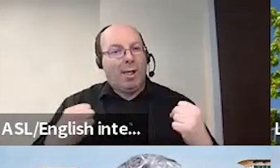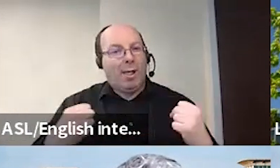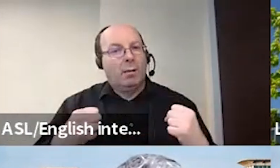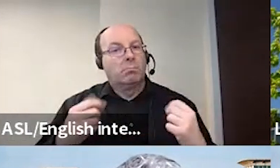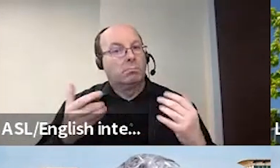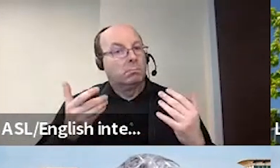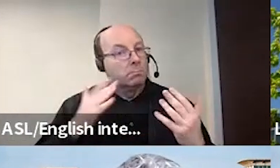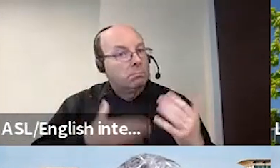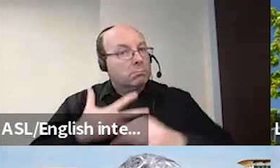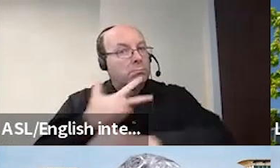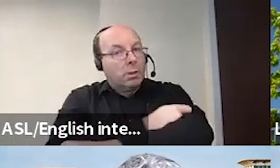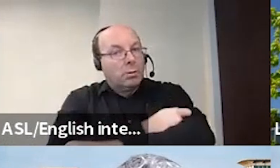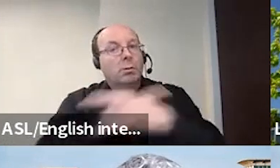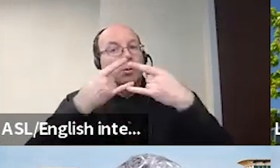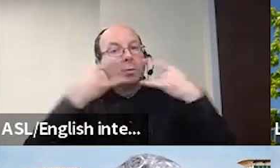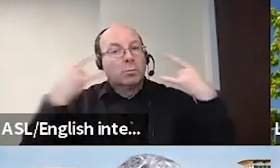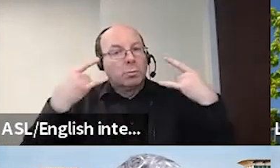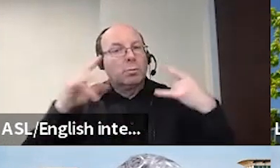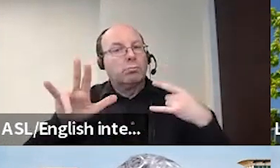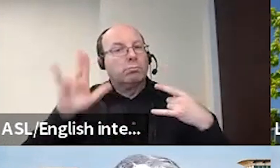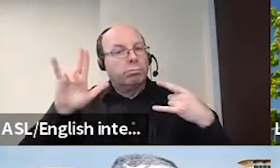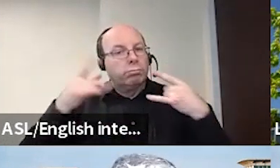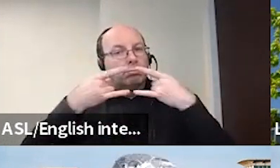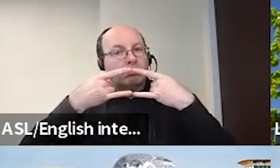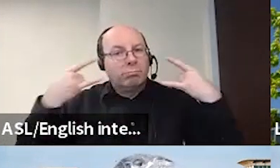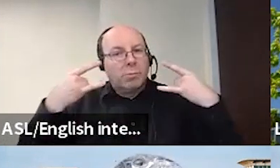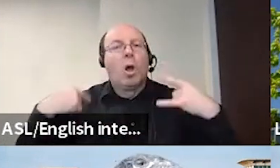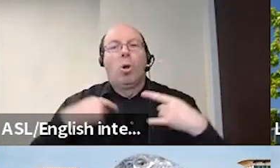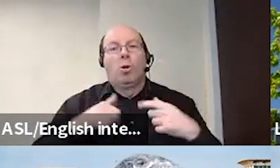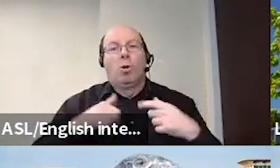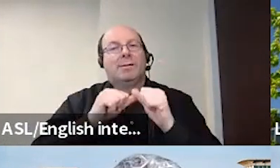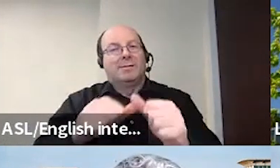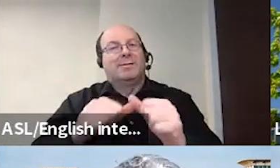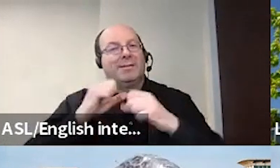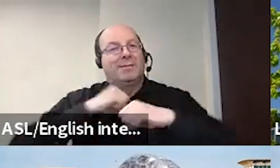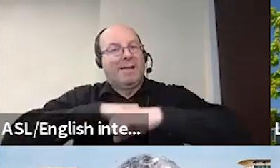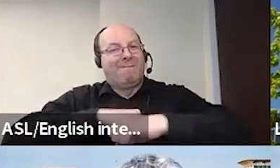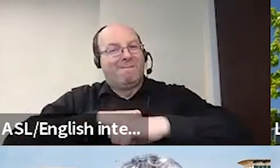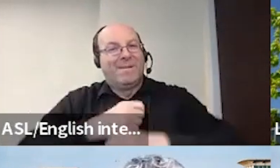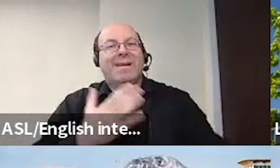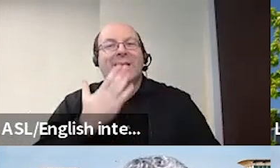if you're not, wear your mask diligently, and let's all stay safe. Thank you all for